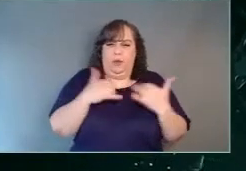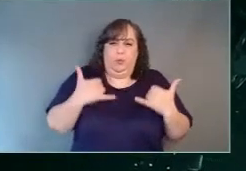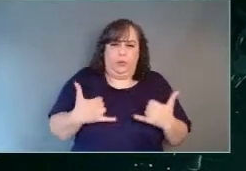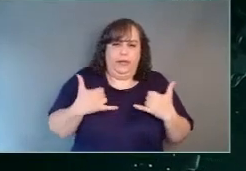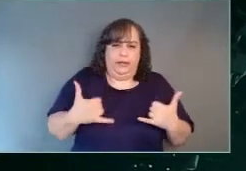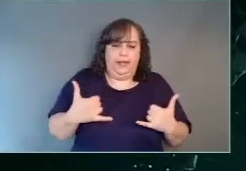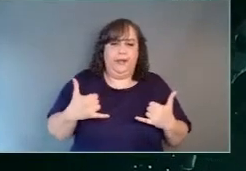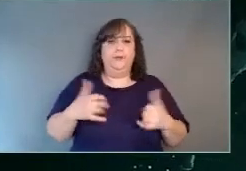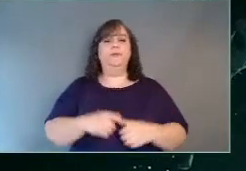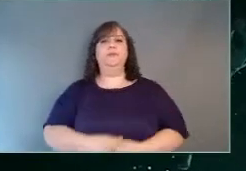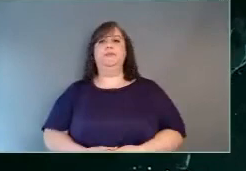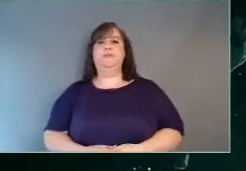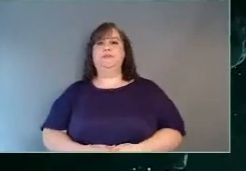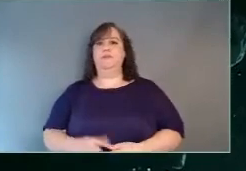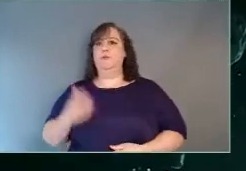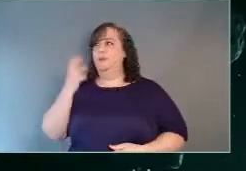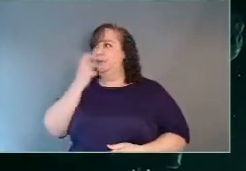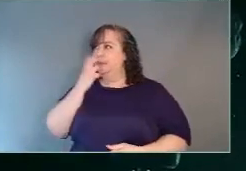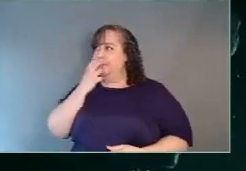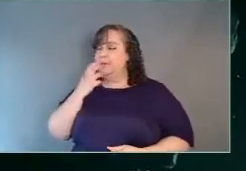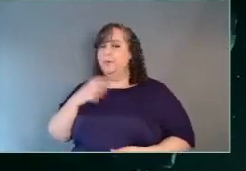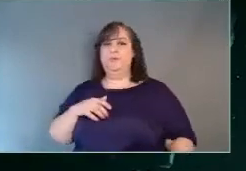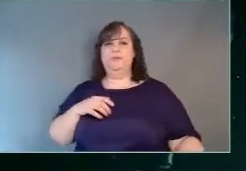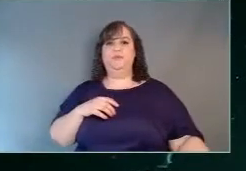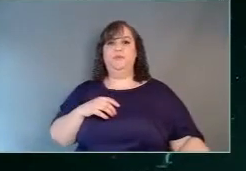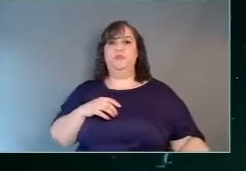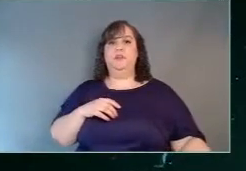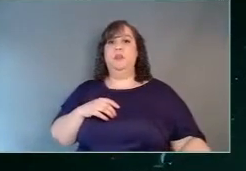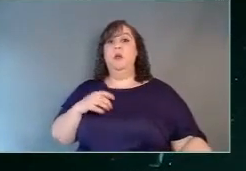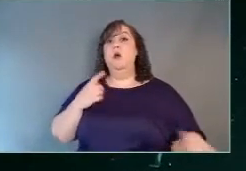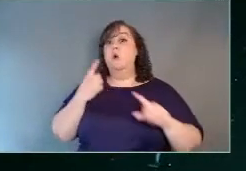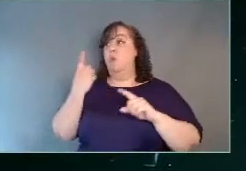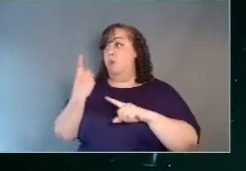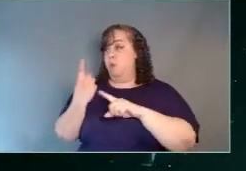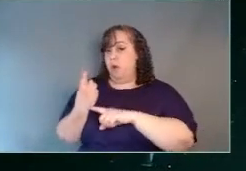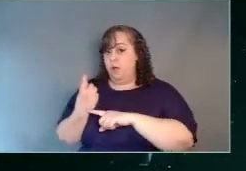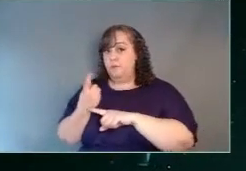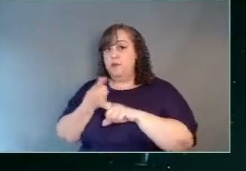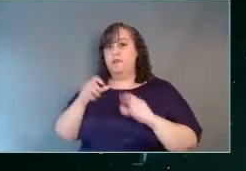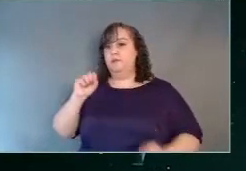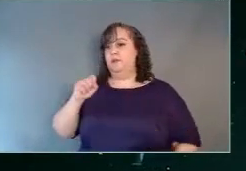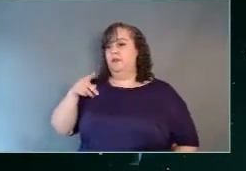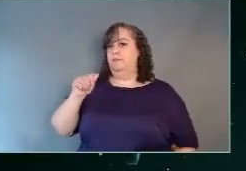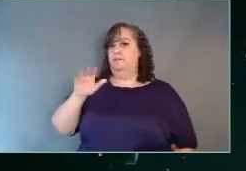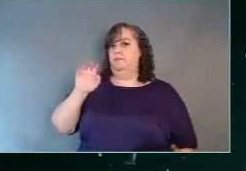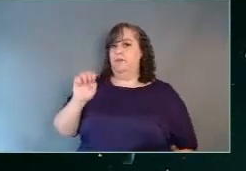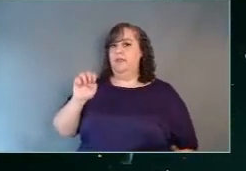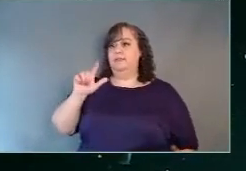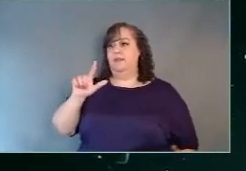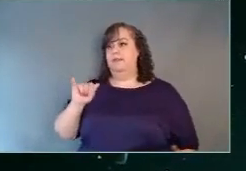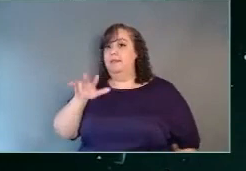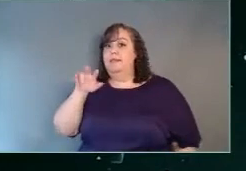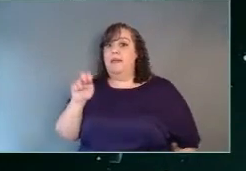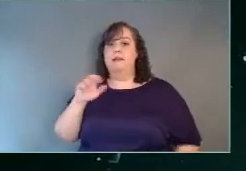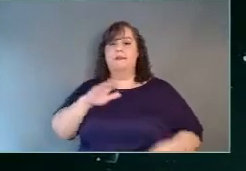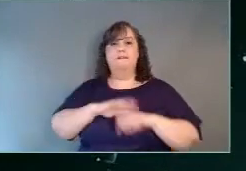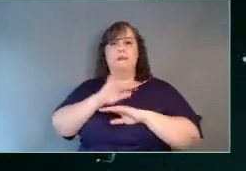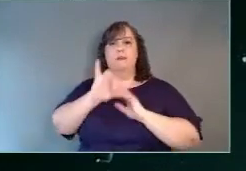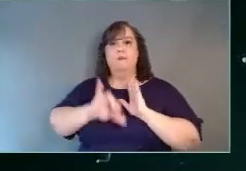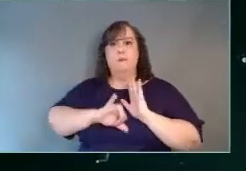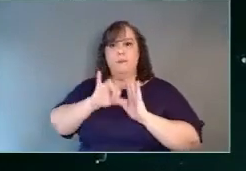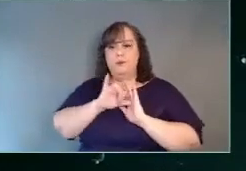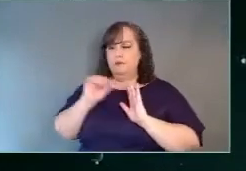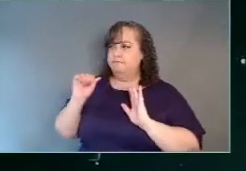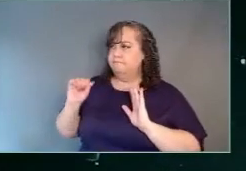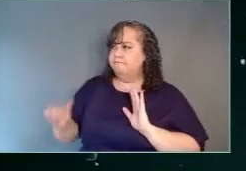Wow. Okay. We have a question right now coming in from Space Live on YouTube, and they ask if there is a difference